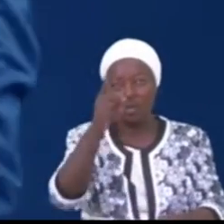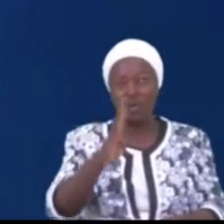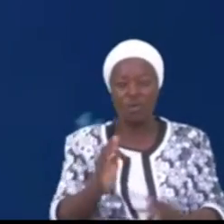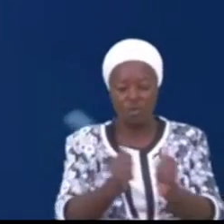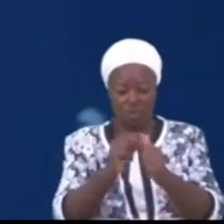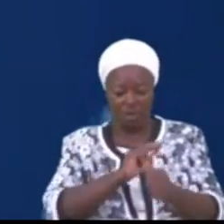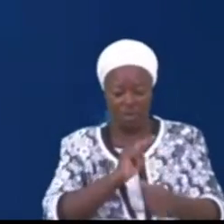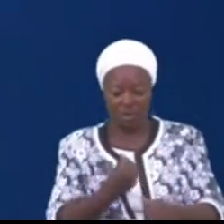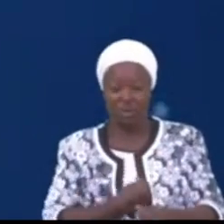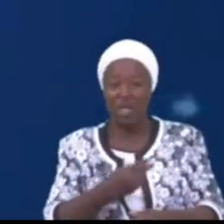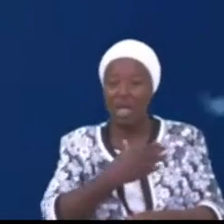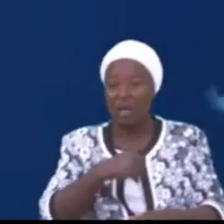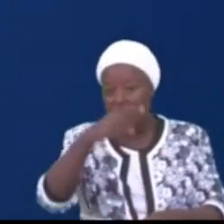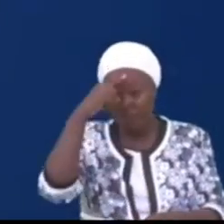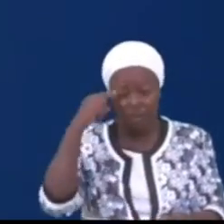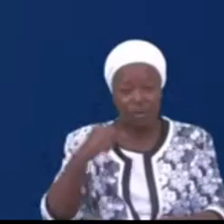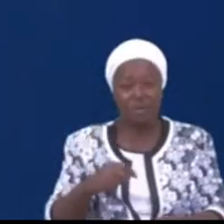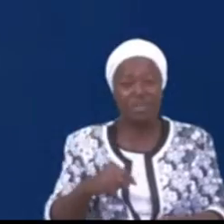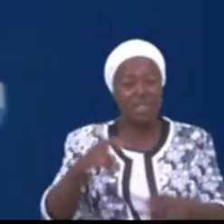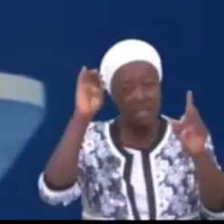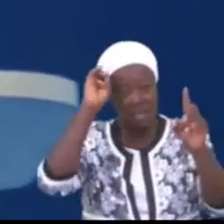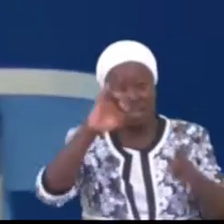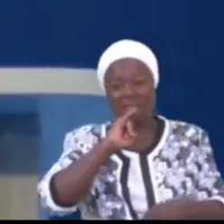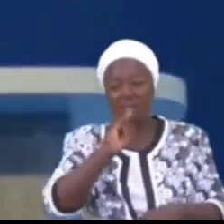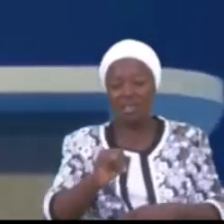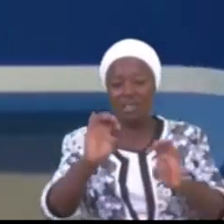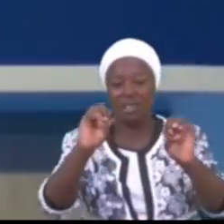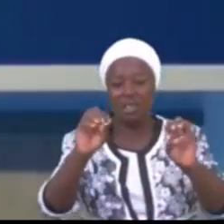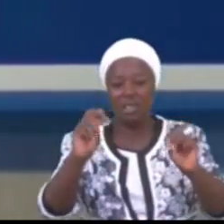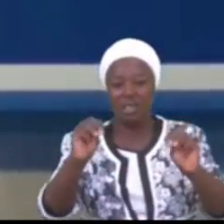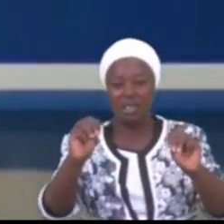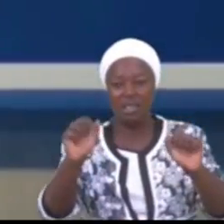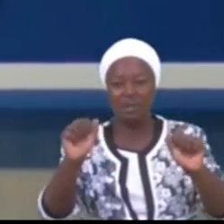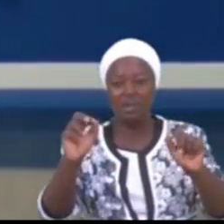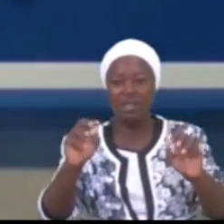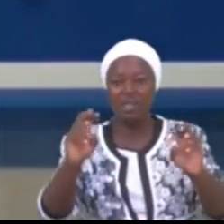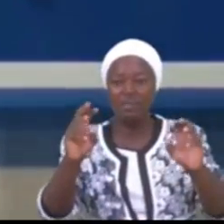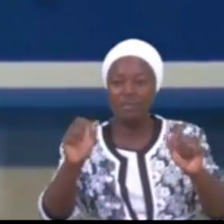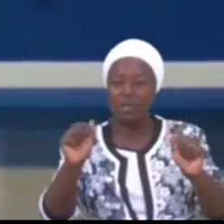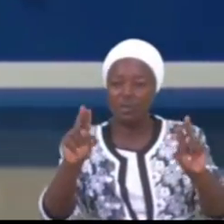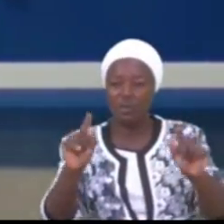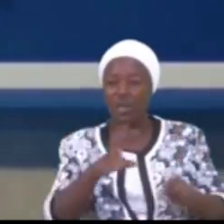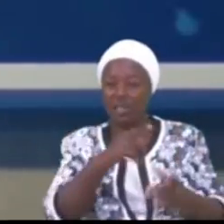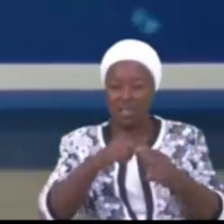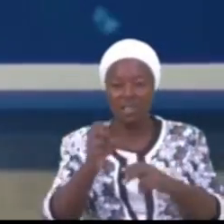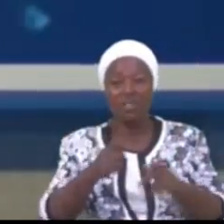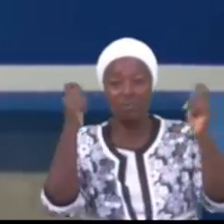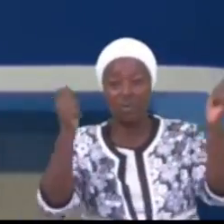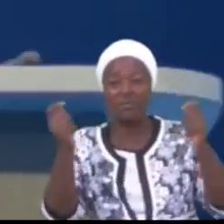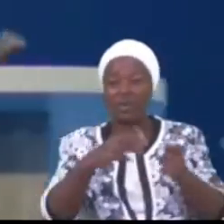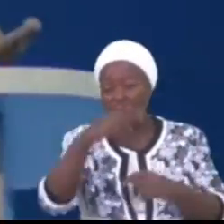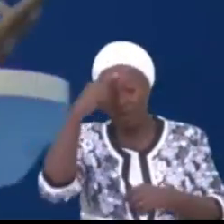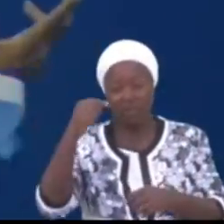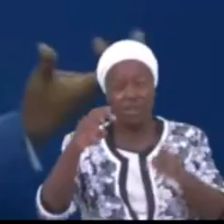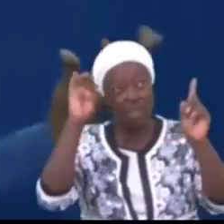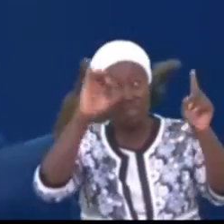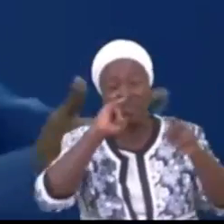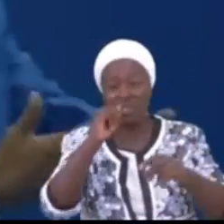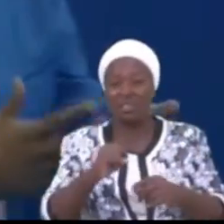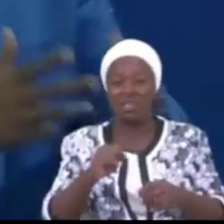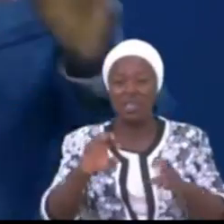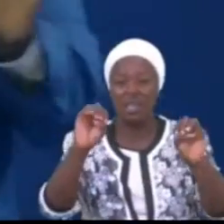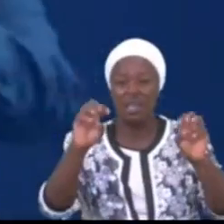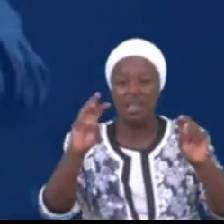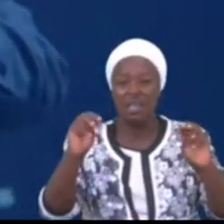And because he's Emmanuel, is triumphant, because he is Emmanuel, is